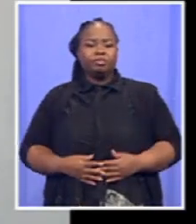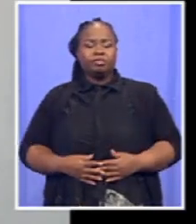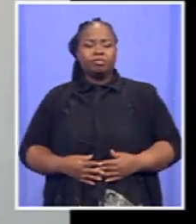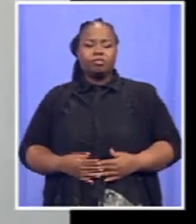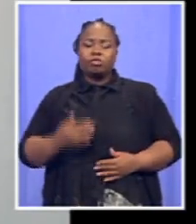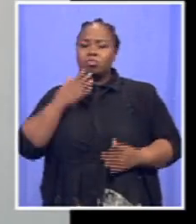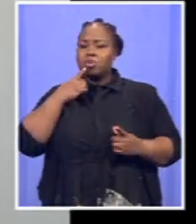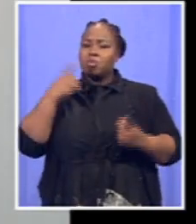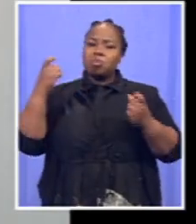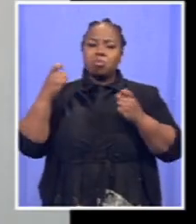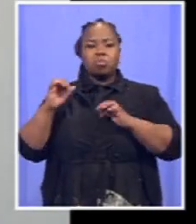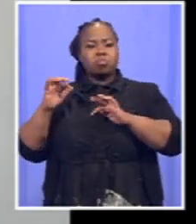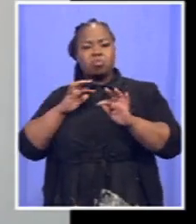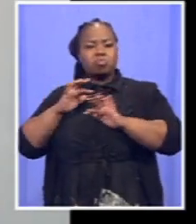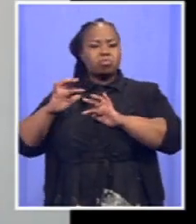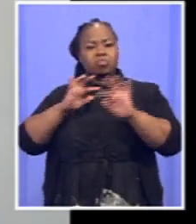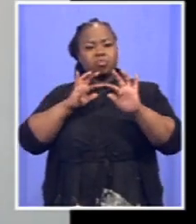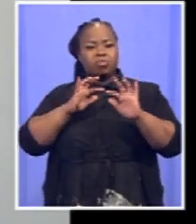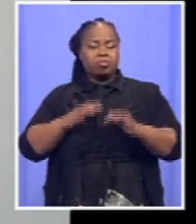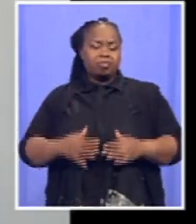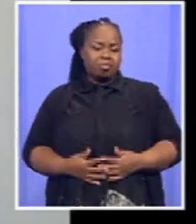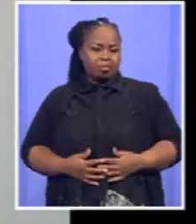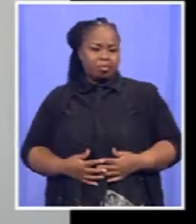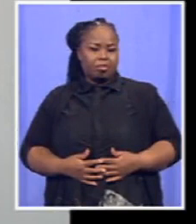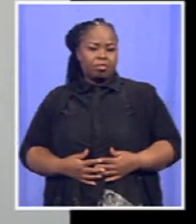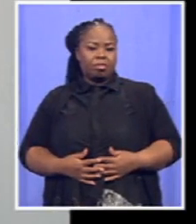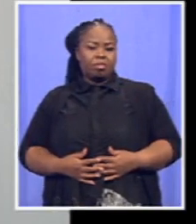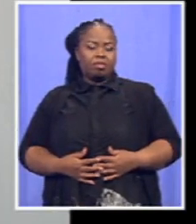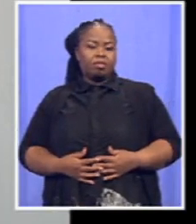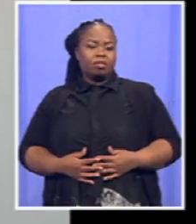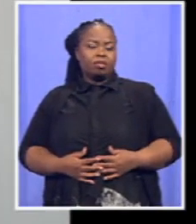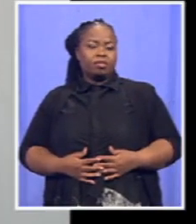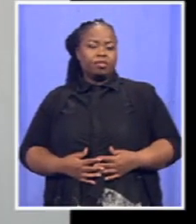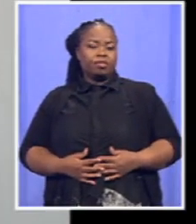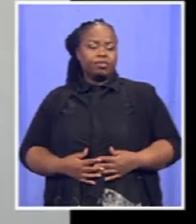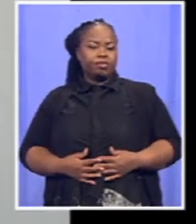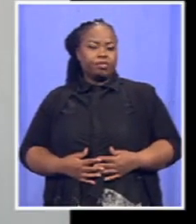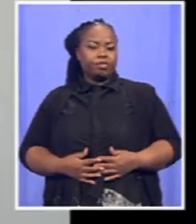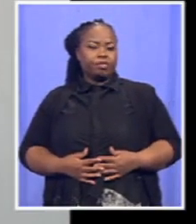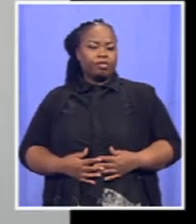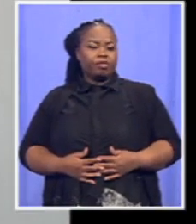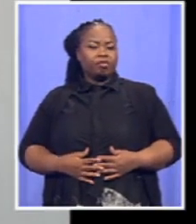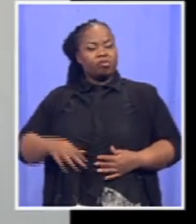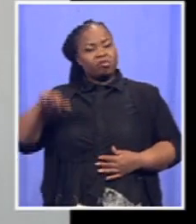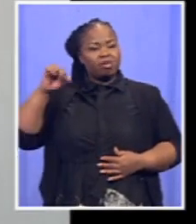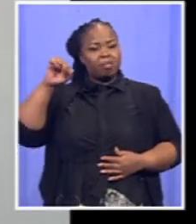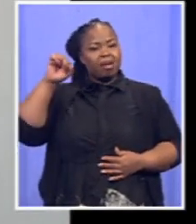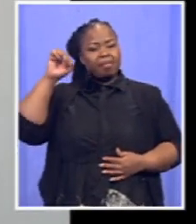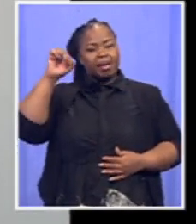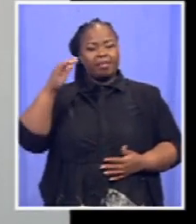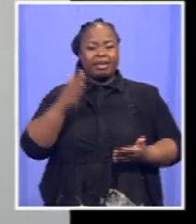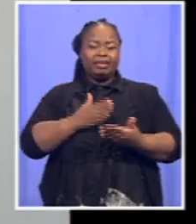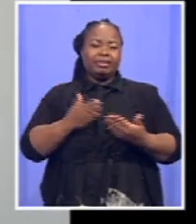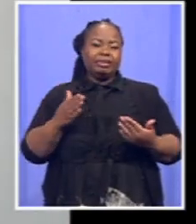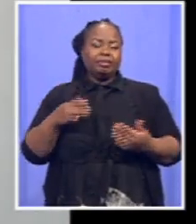applied to the streets as over striking or toying, or even